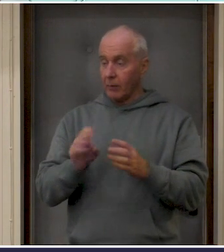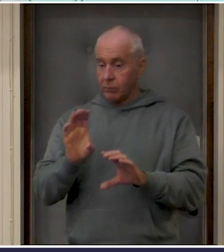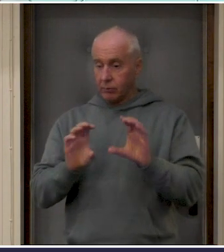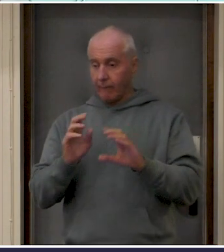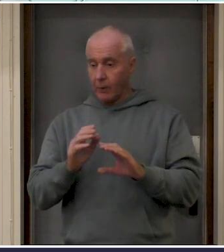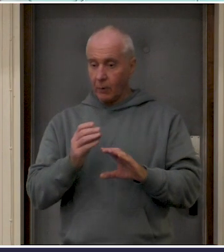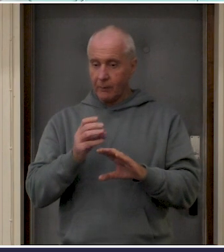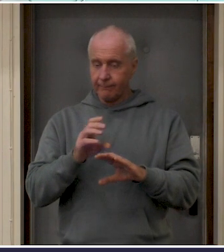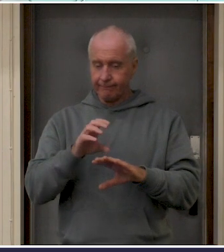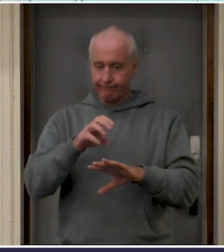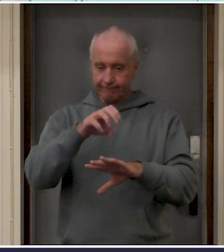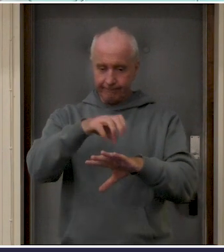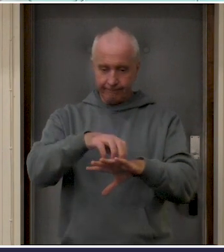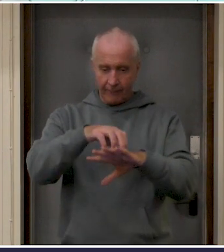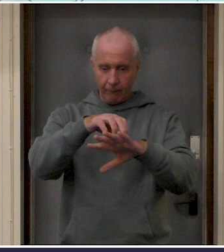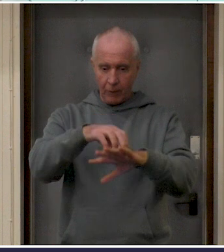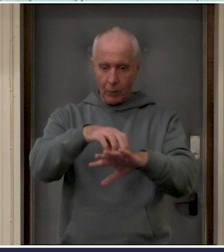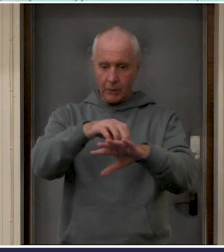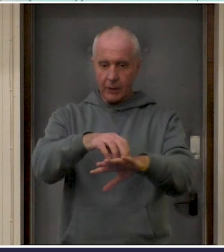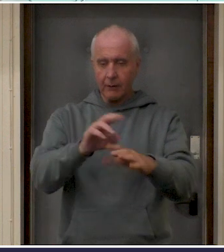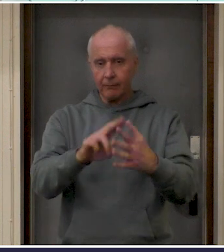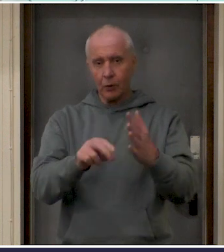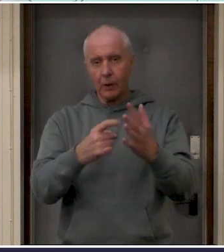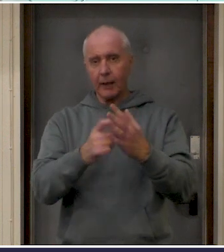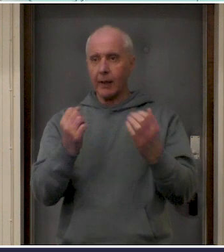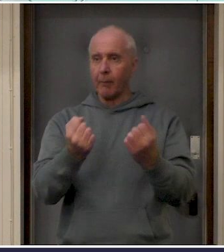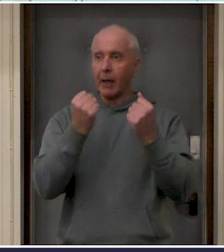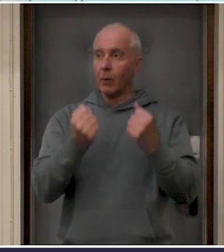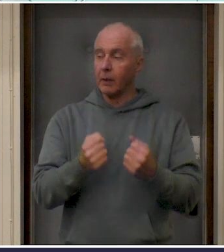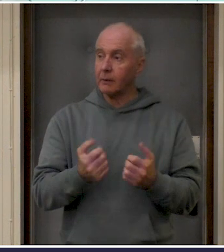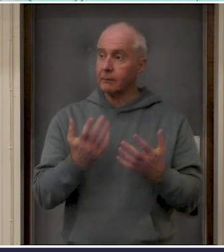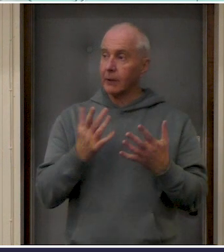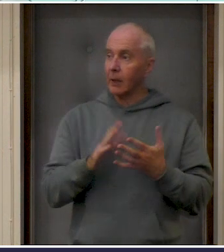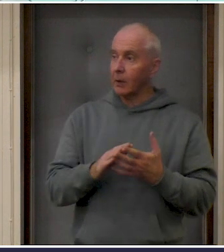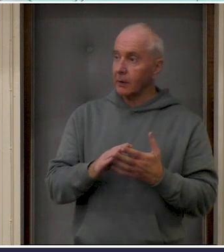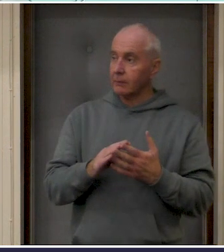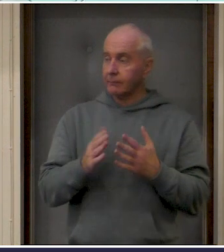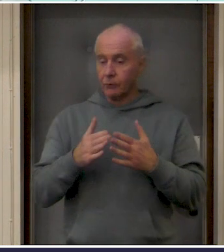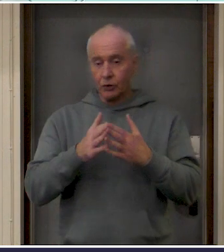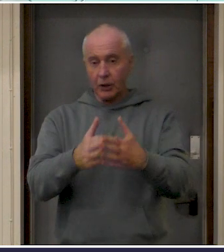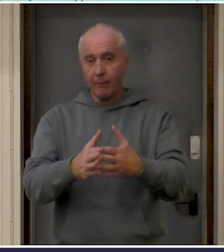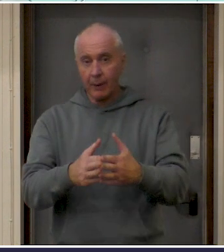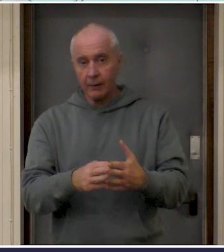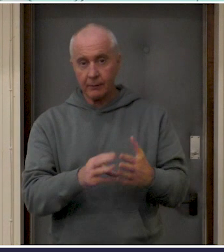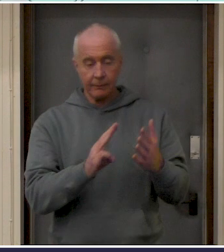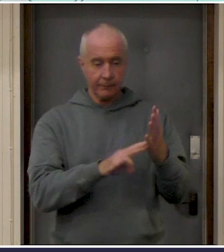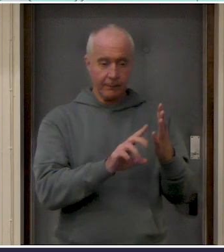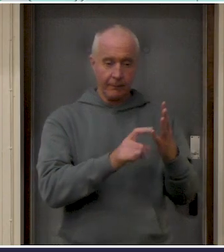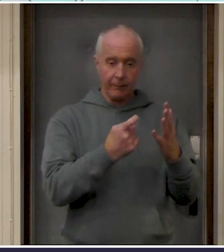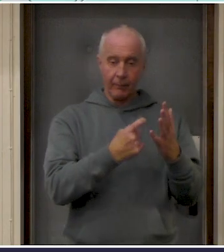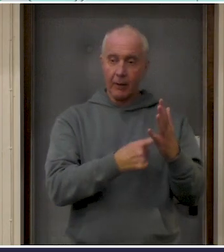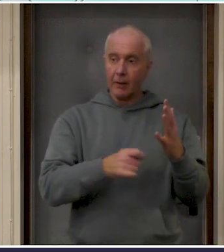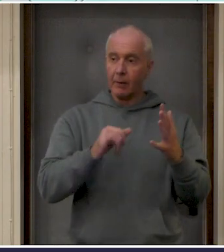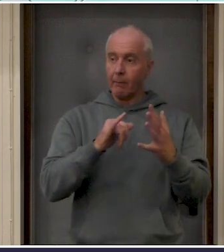nuclear power concepts, and we now have talk again of nuclear for propulsion. So the big shippers, people like Maersk, are